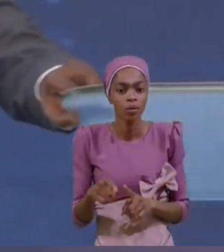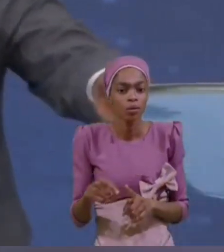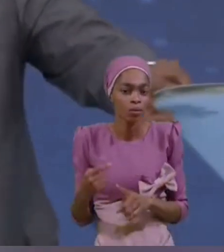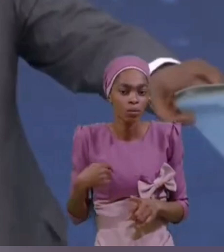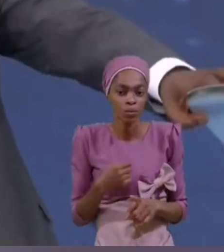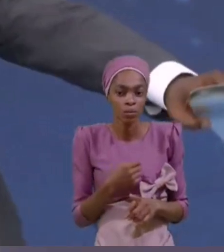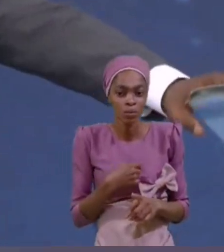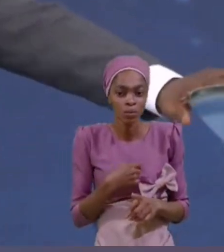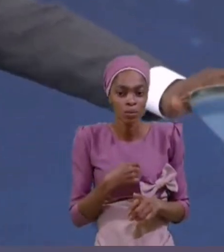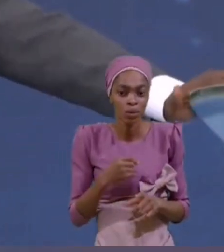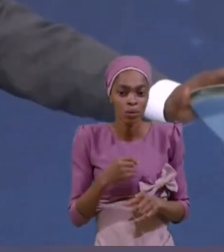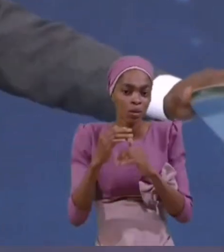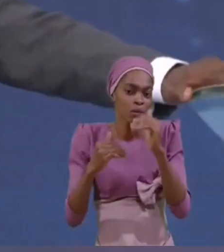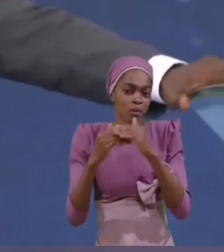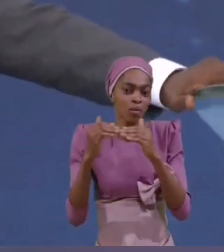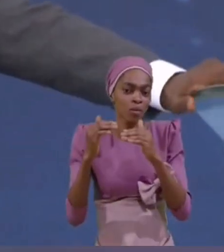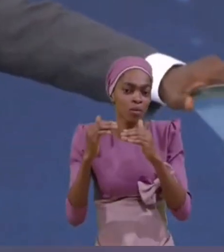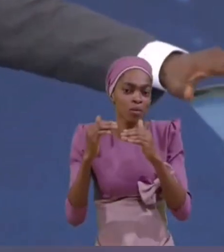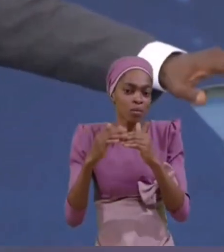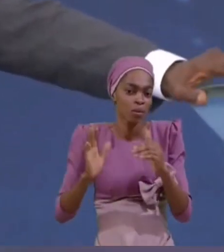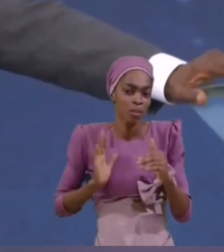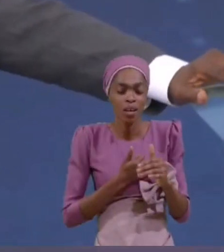our campground.